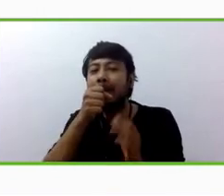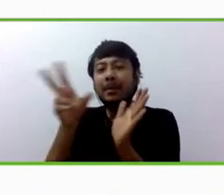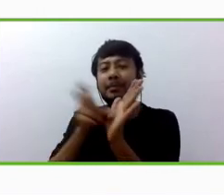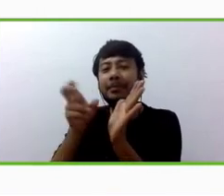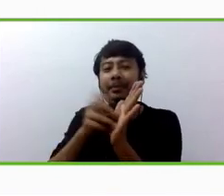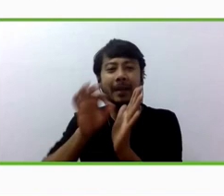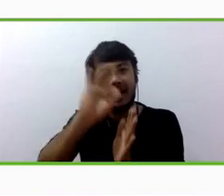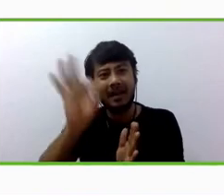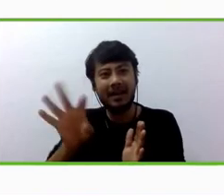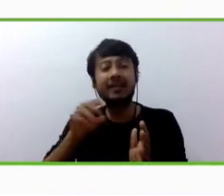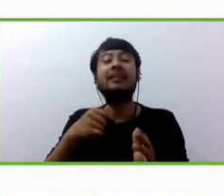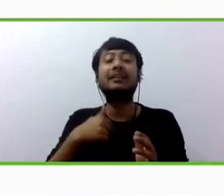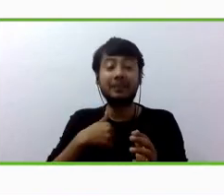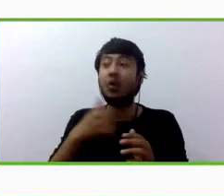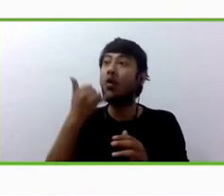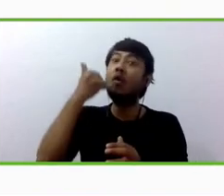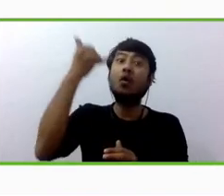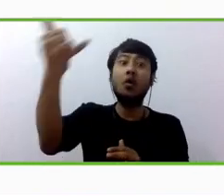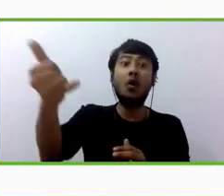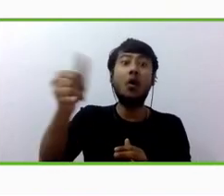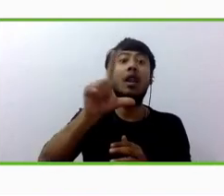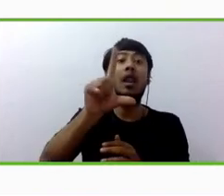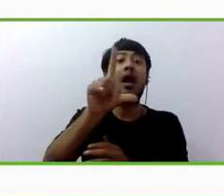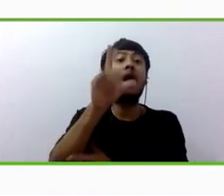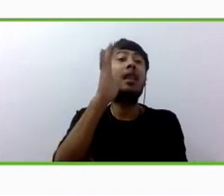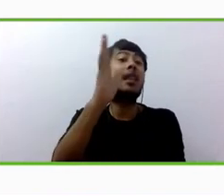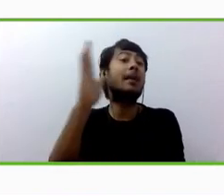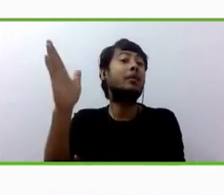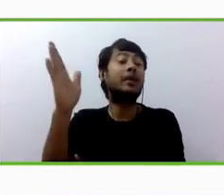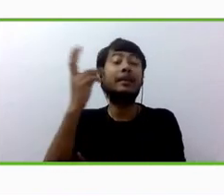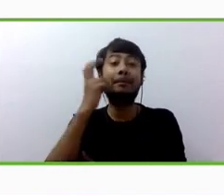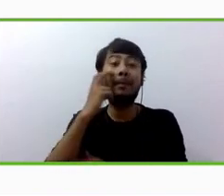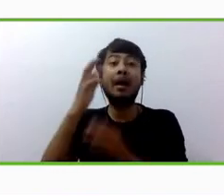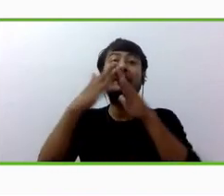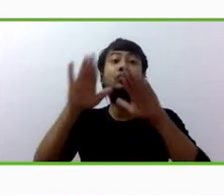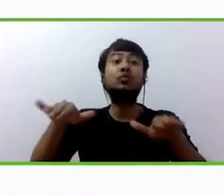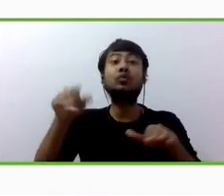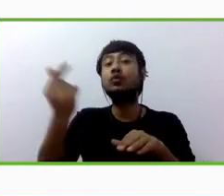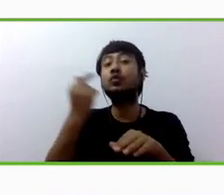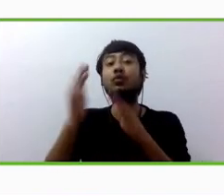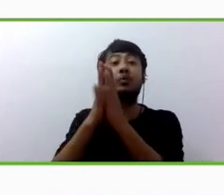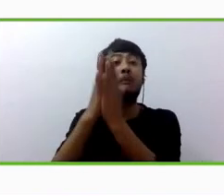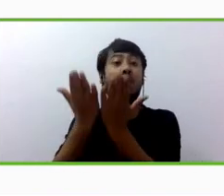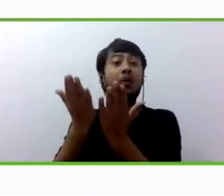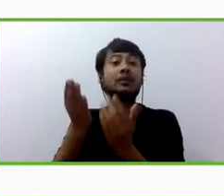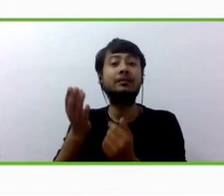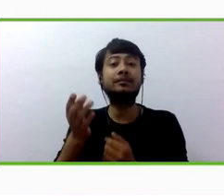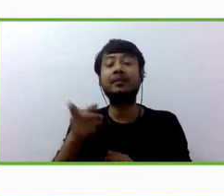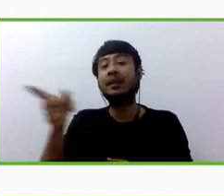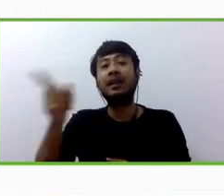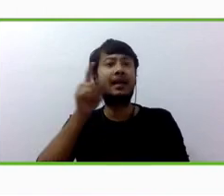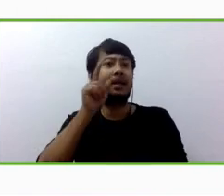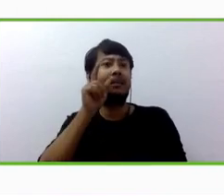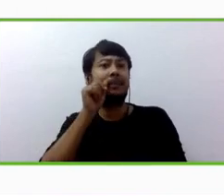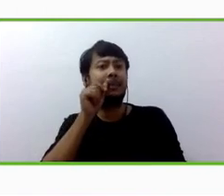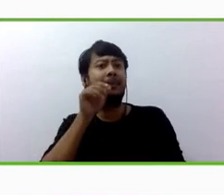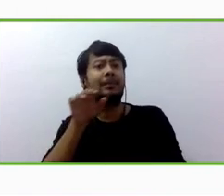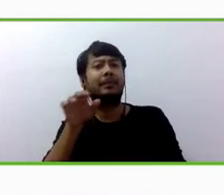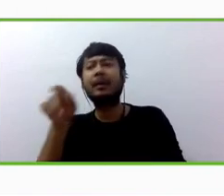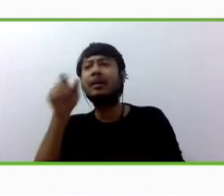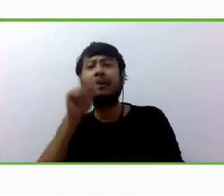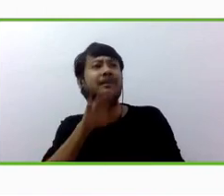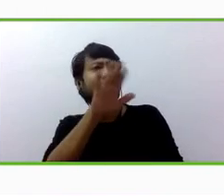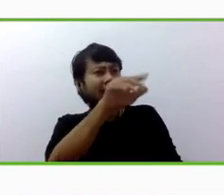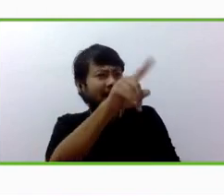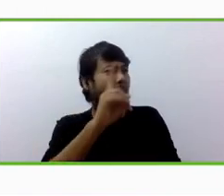books? And they said, sure, no problem, you know, name, address, phone number. They said, now you're blind, aren't you? And she says, no, I'm deaf. And there's